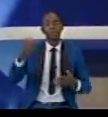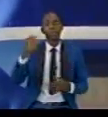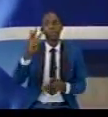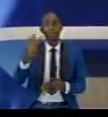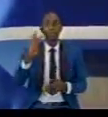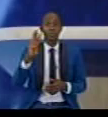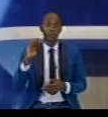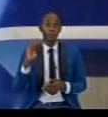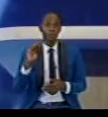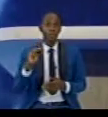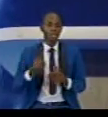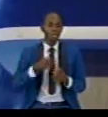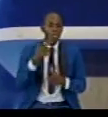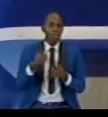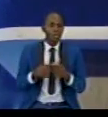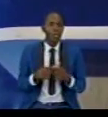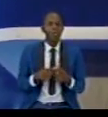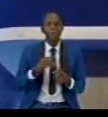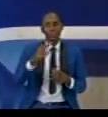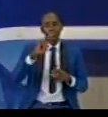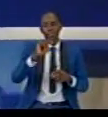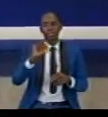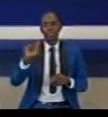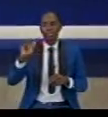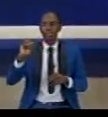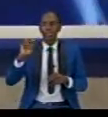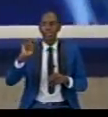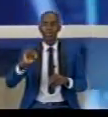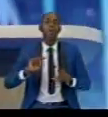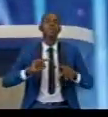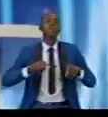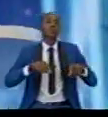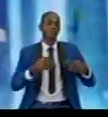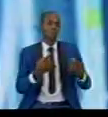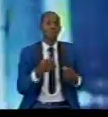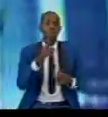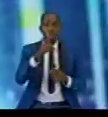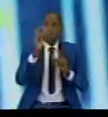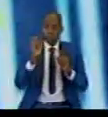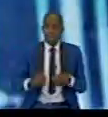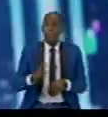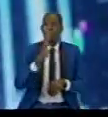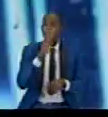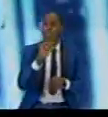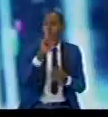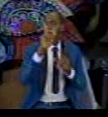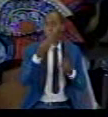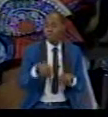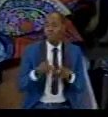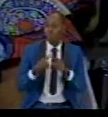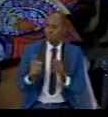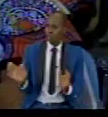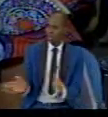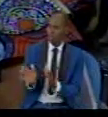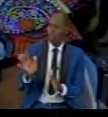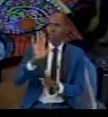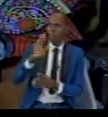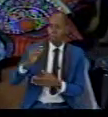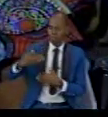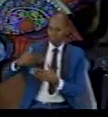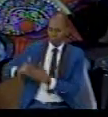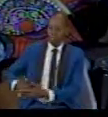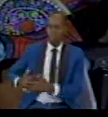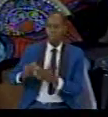wait he down you can be an encouragement to your neighbor there you can be an increment to your wife